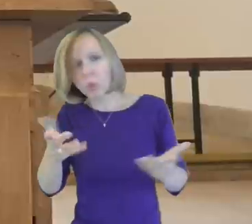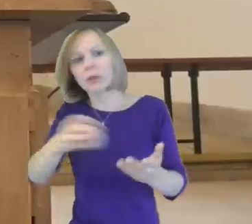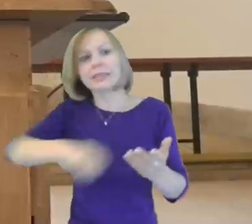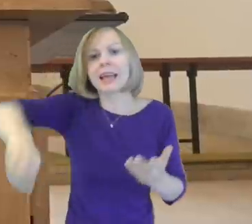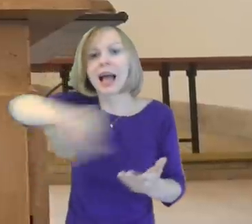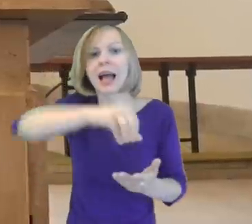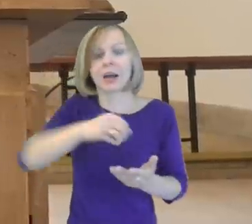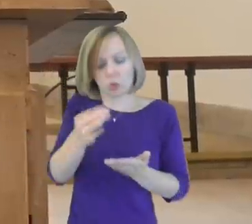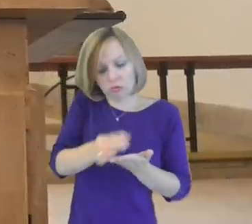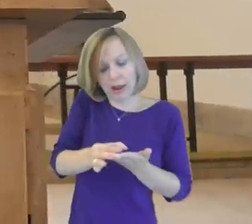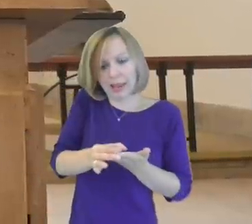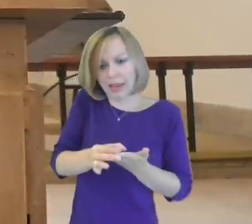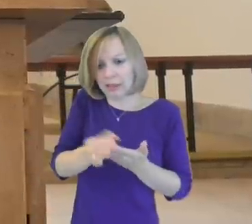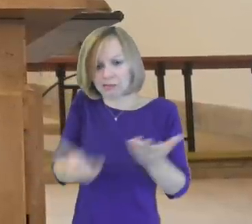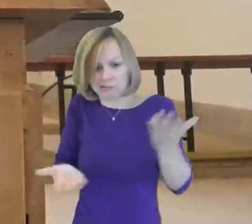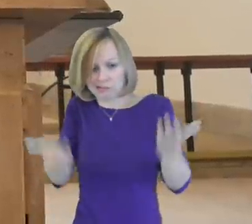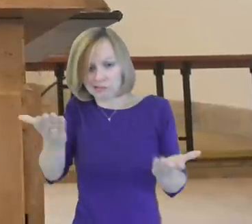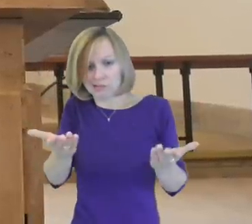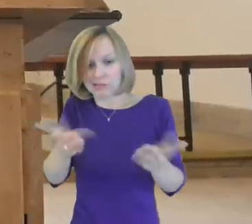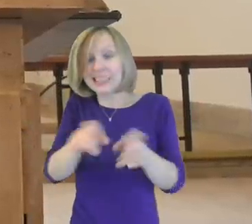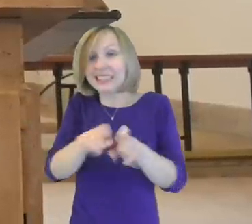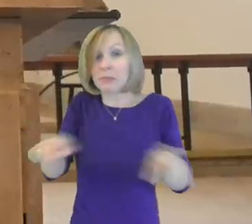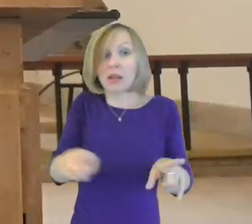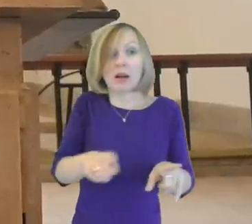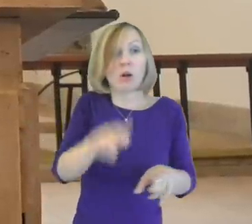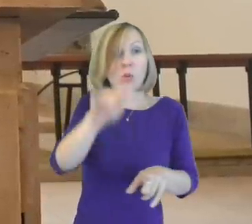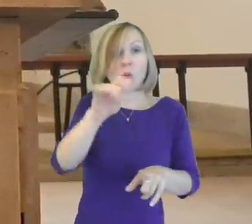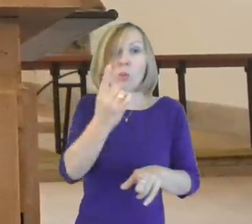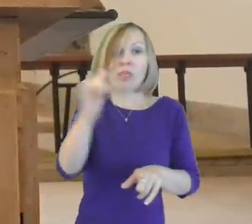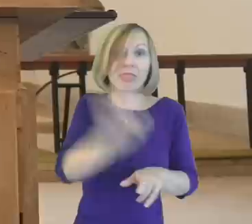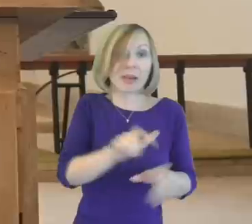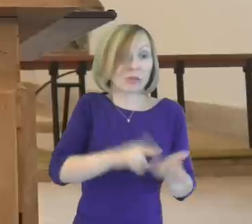So are 1,000 years to the days of eternity.